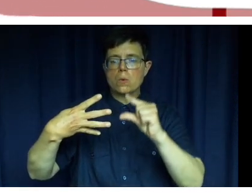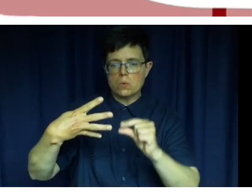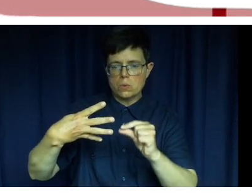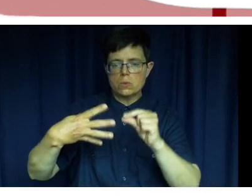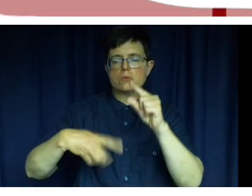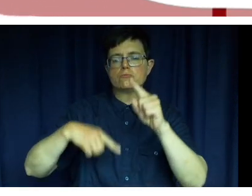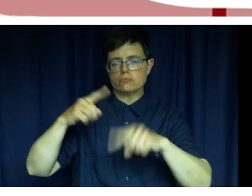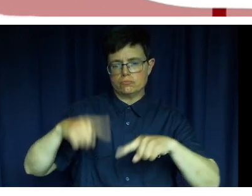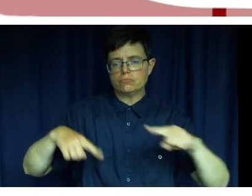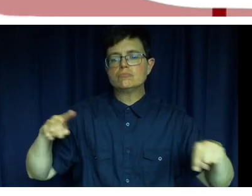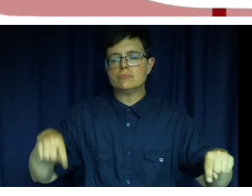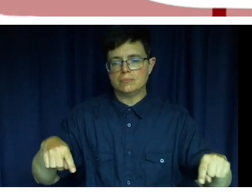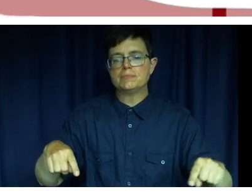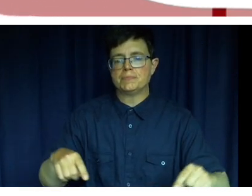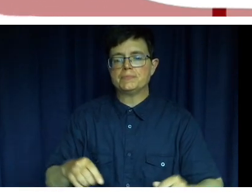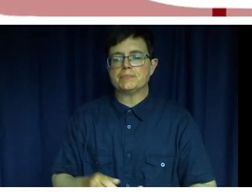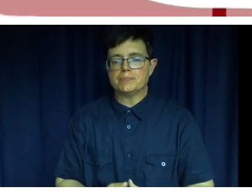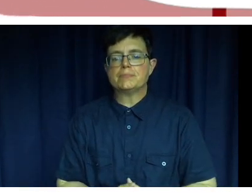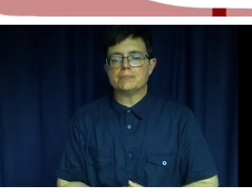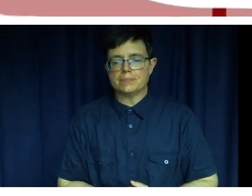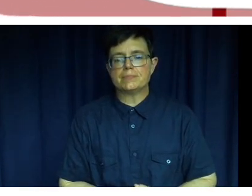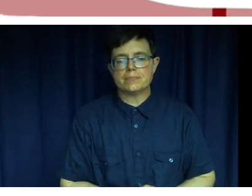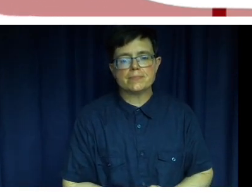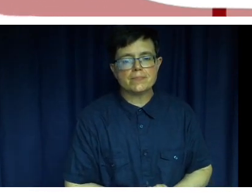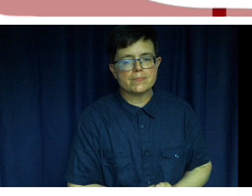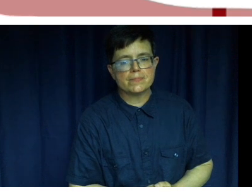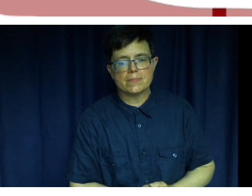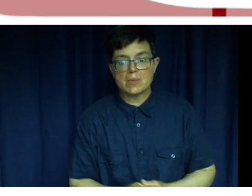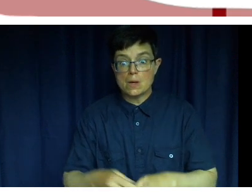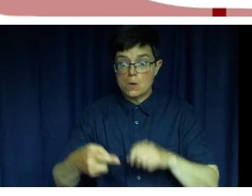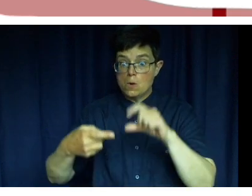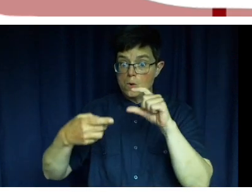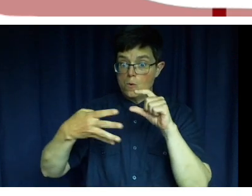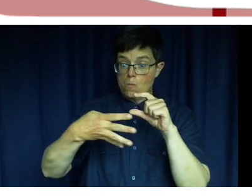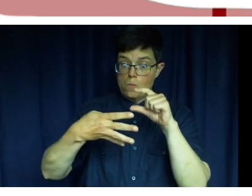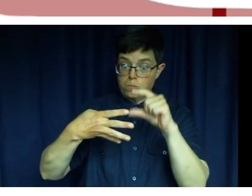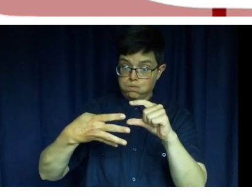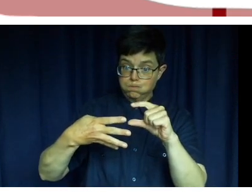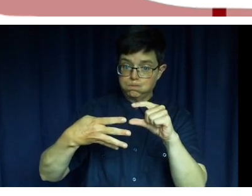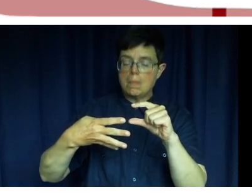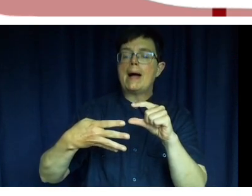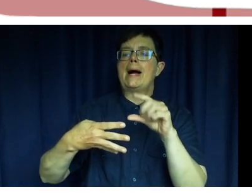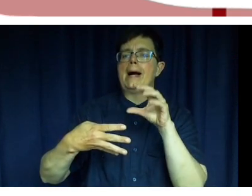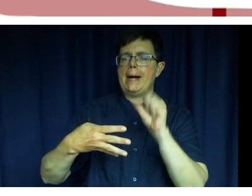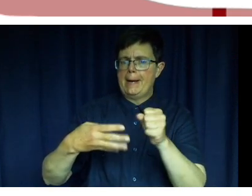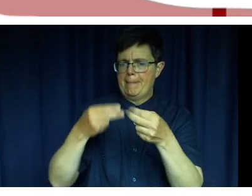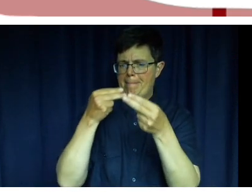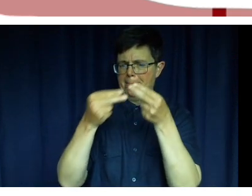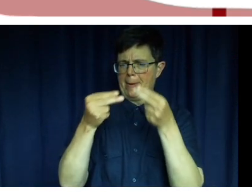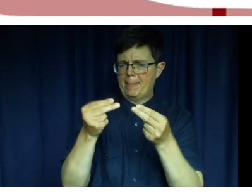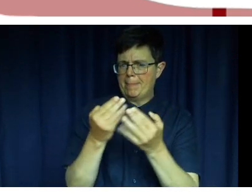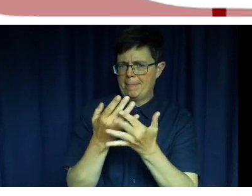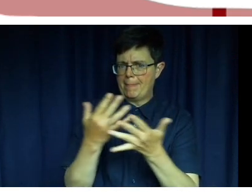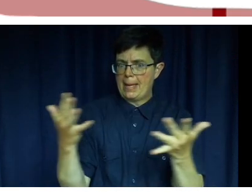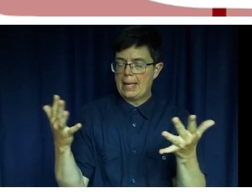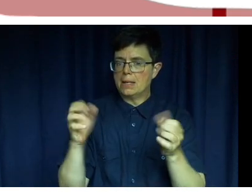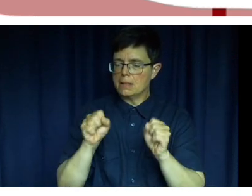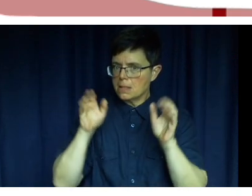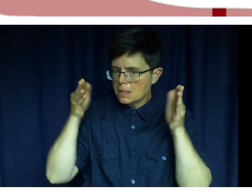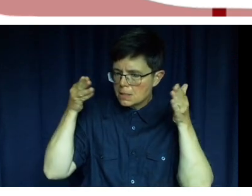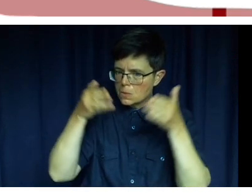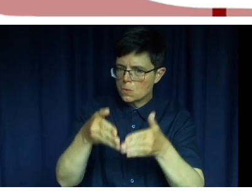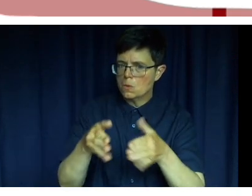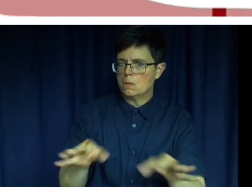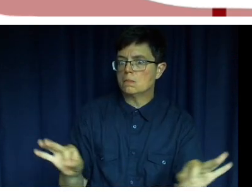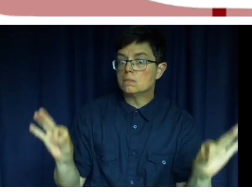The distribution of these codes then tells us which are the most relevant areas of functions, specifically where